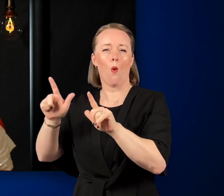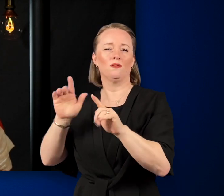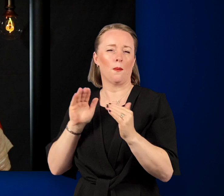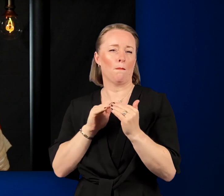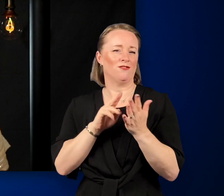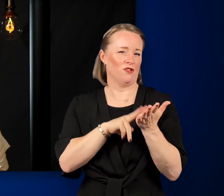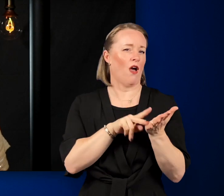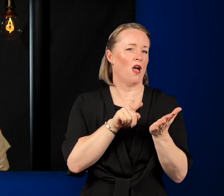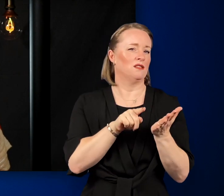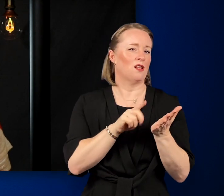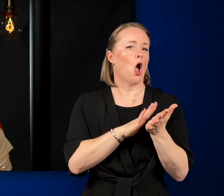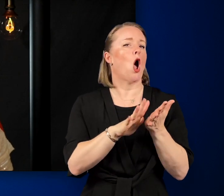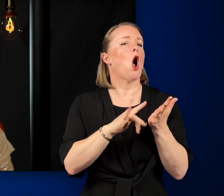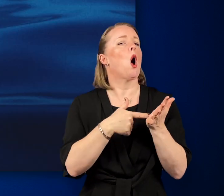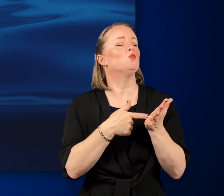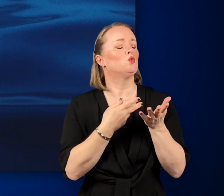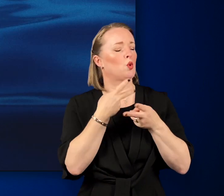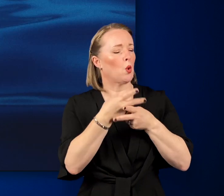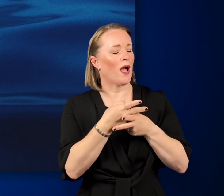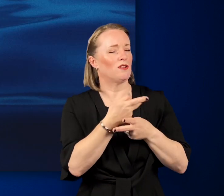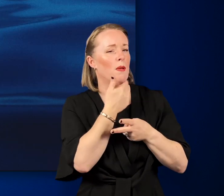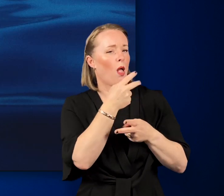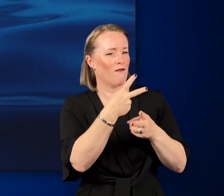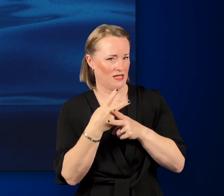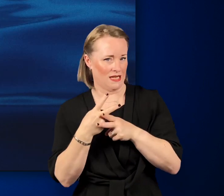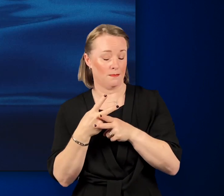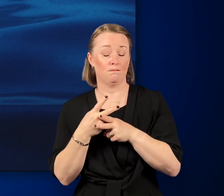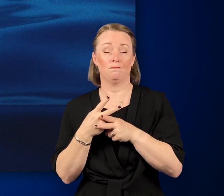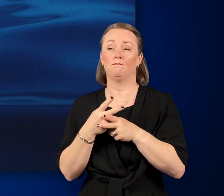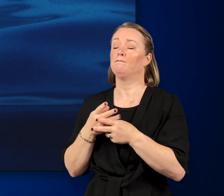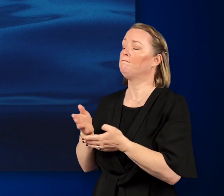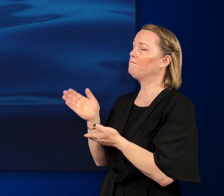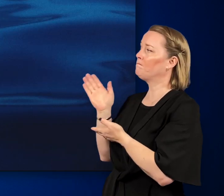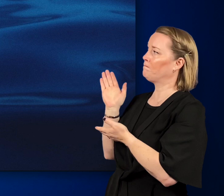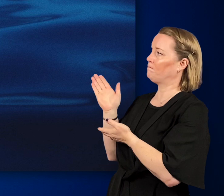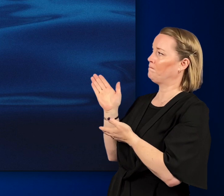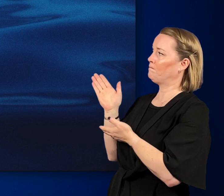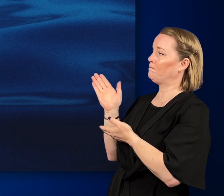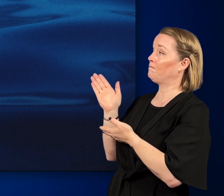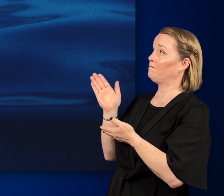better. This verse says, "You prepare a table before me in the